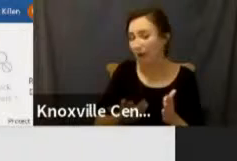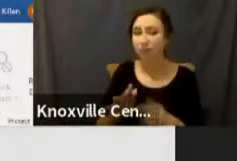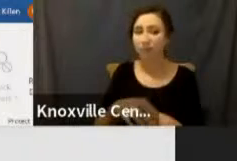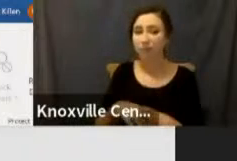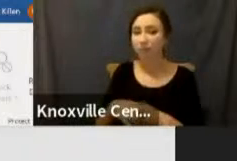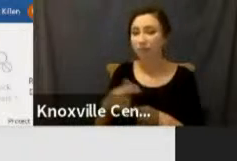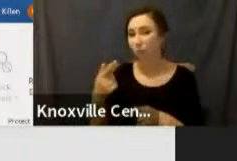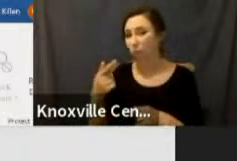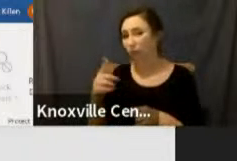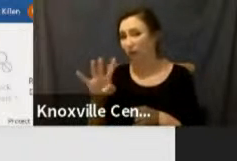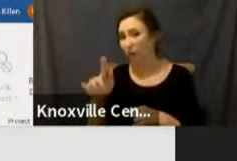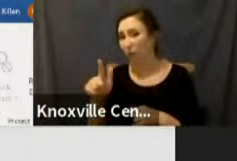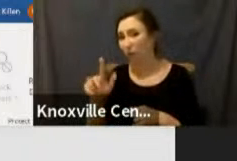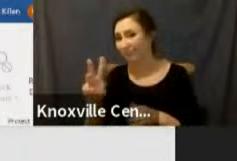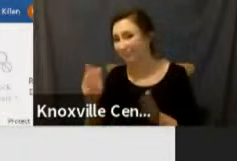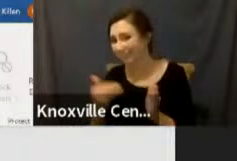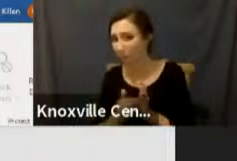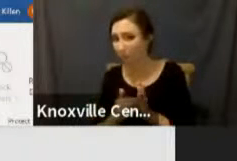26,000, something like that.